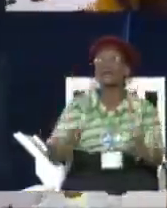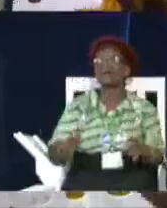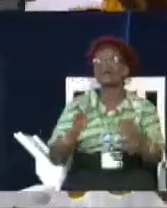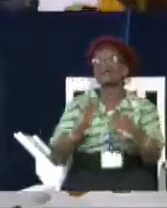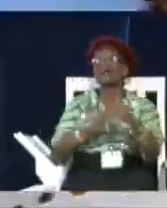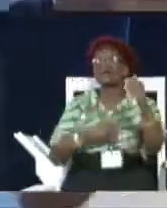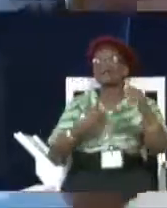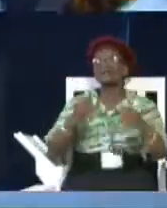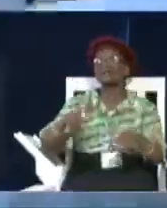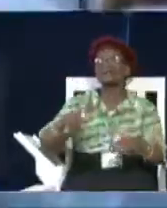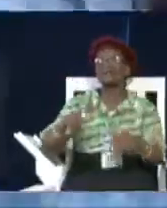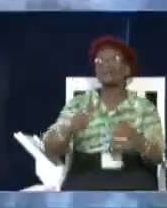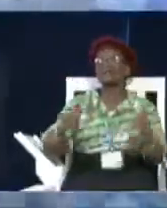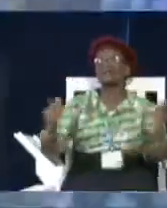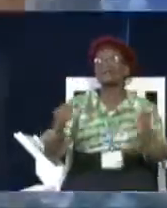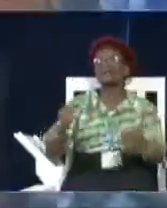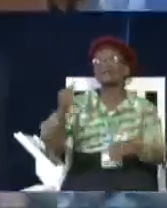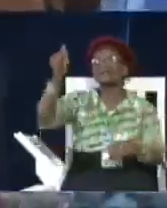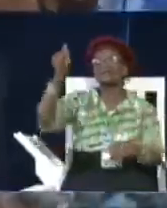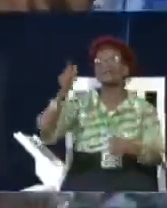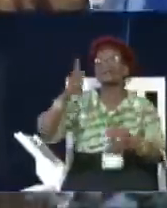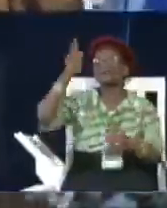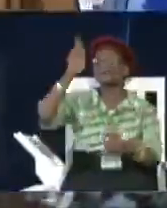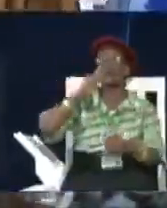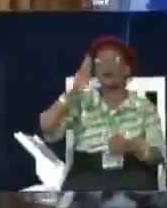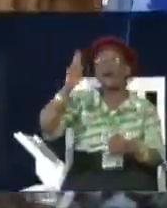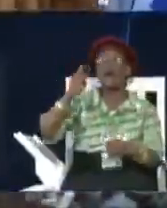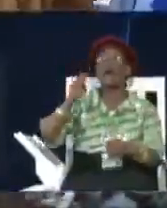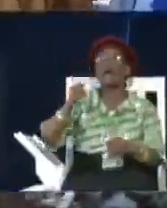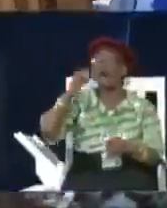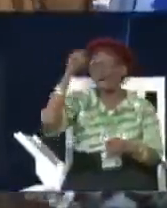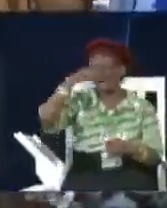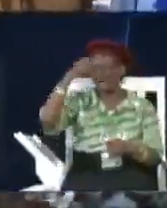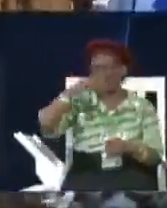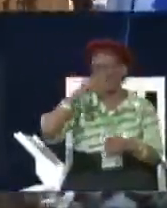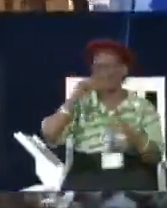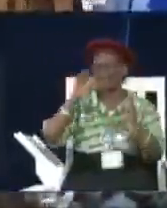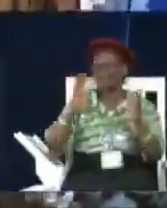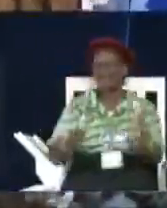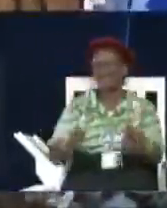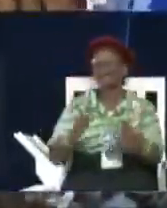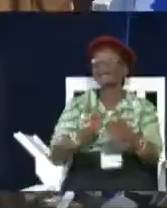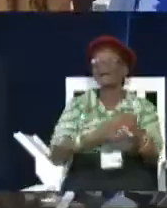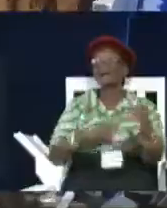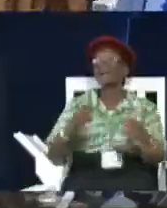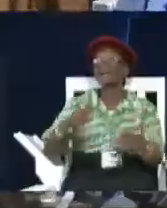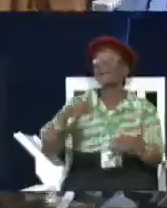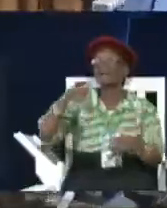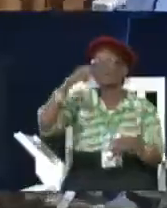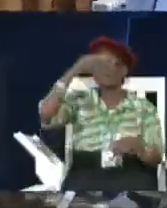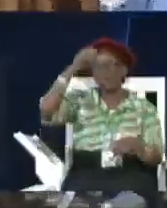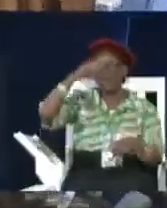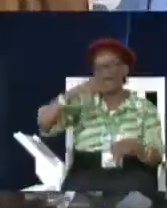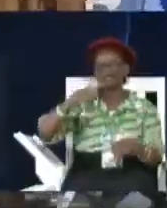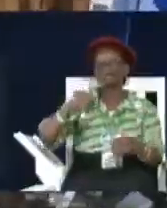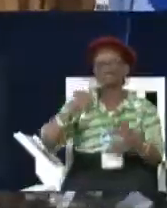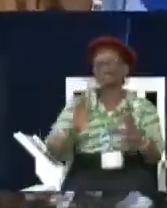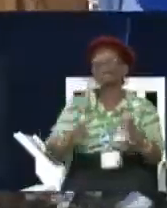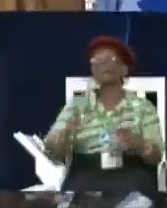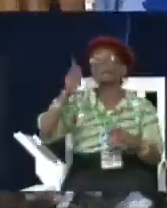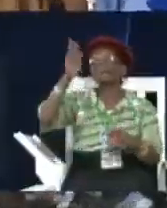the oldest. You are wiser than the wisest, O Lord. You are richer than the